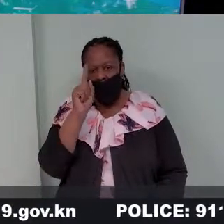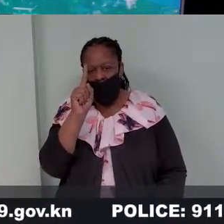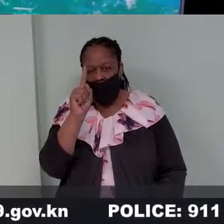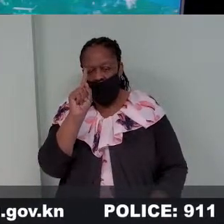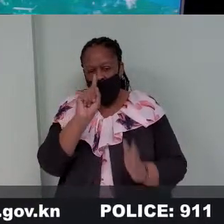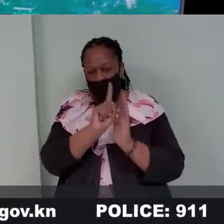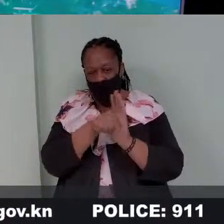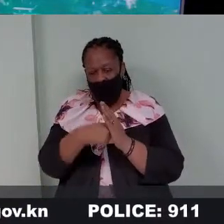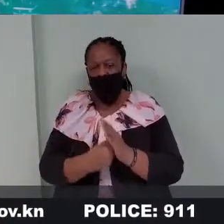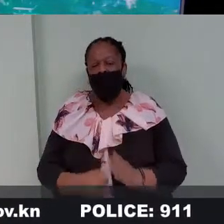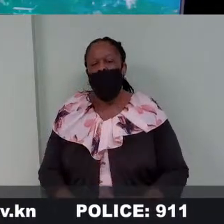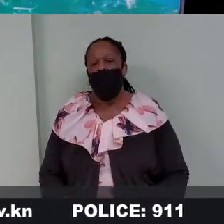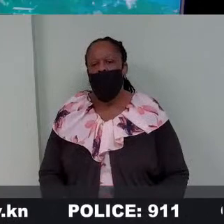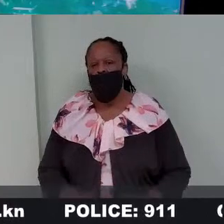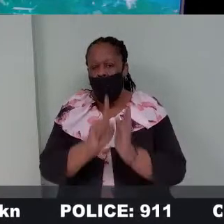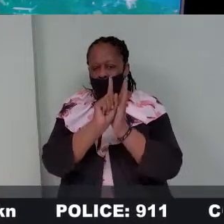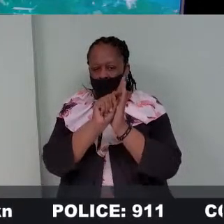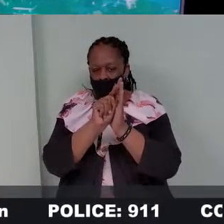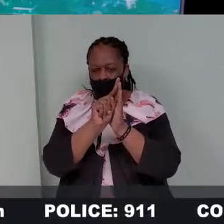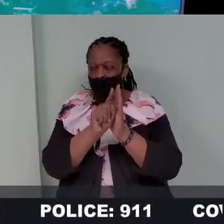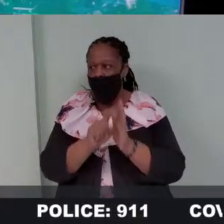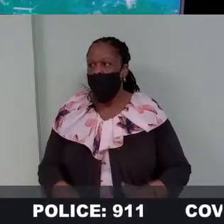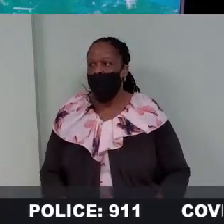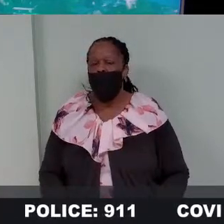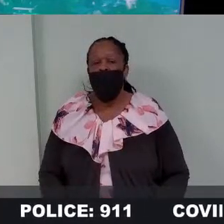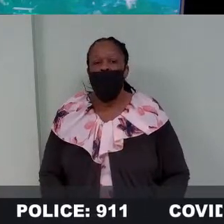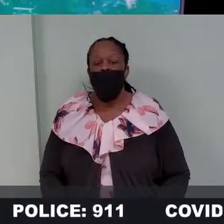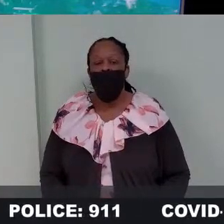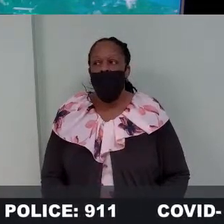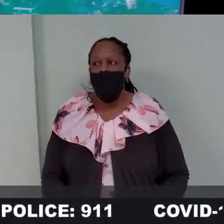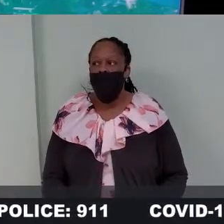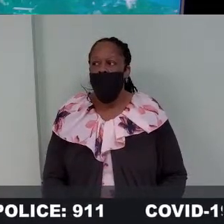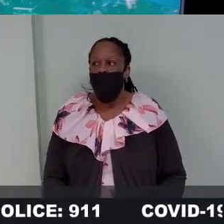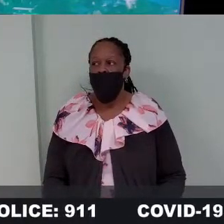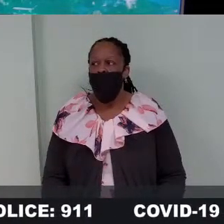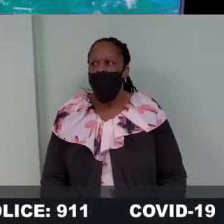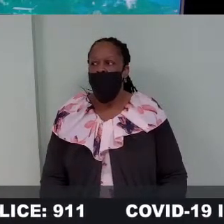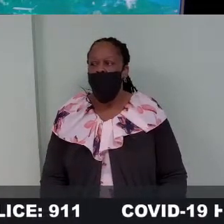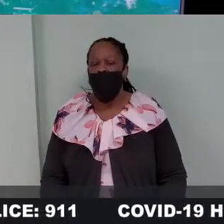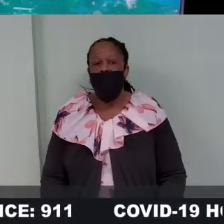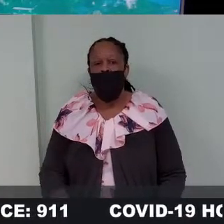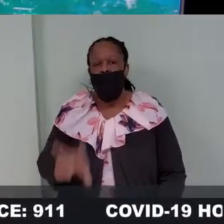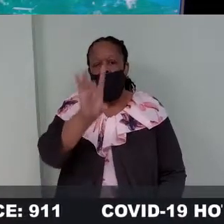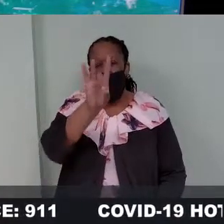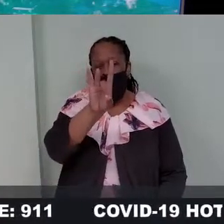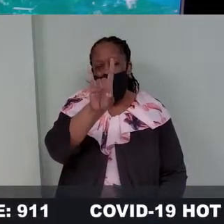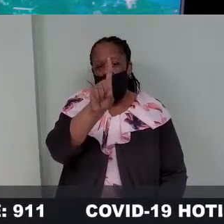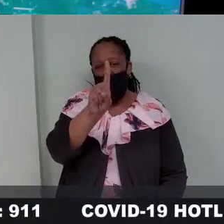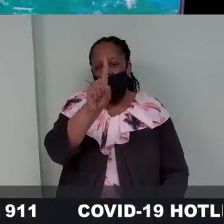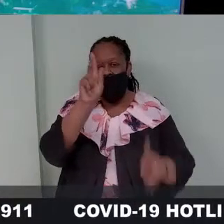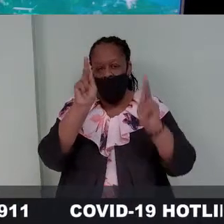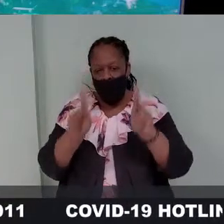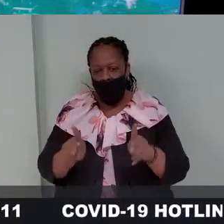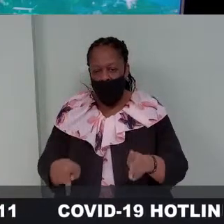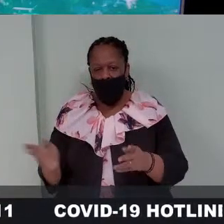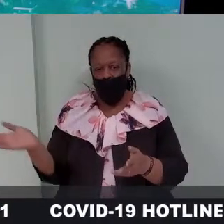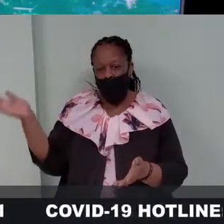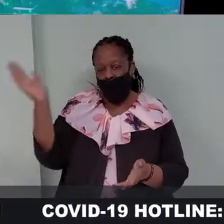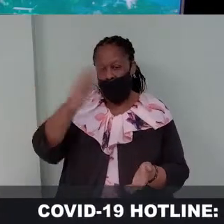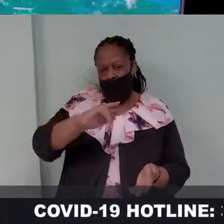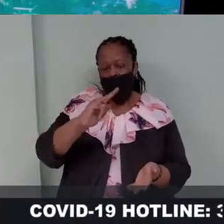taken approximately 1 hour and 30 minutes to screen all 81 passengers. And I think this